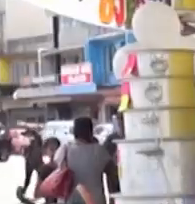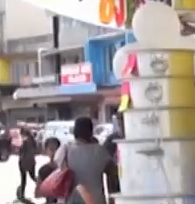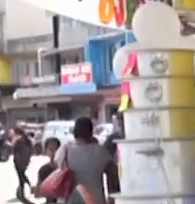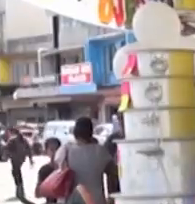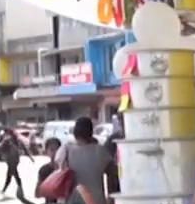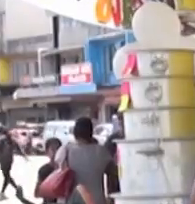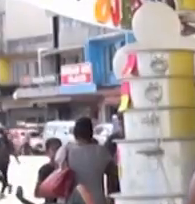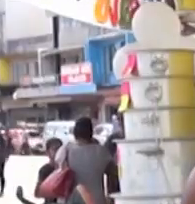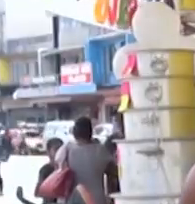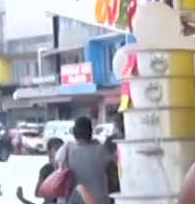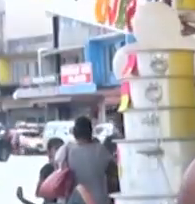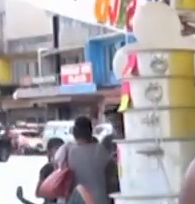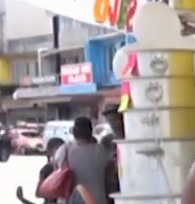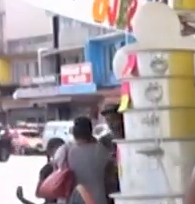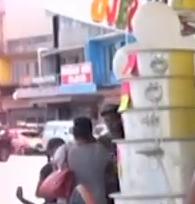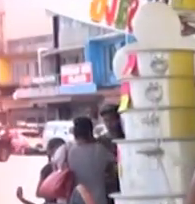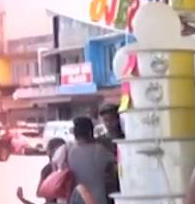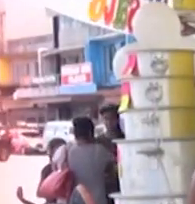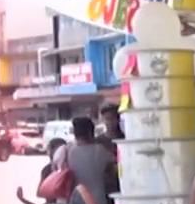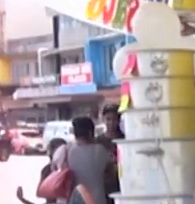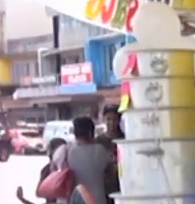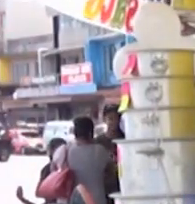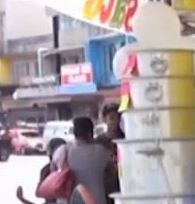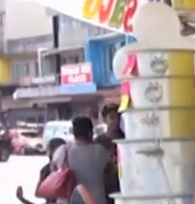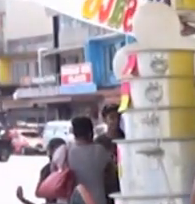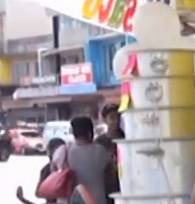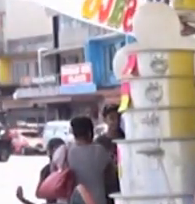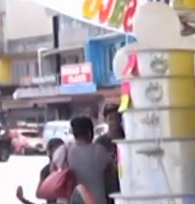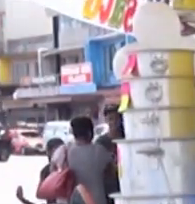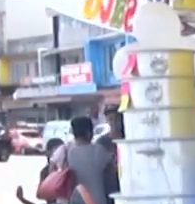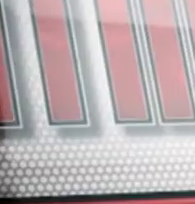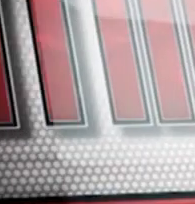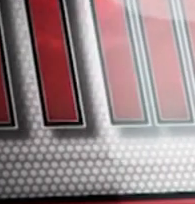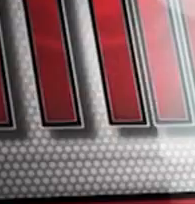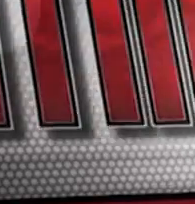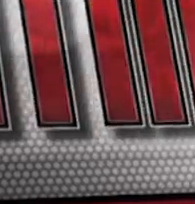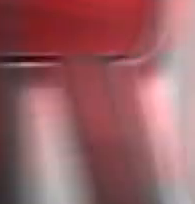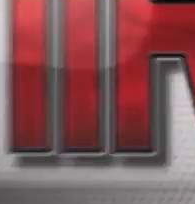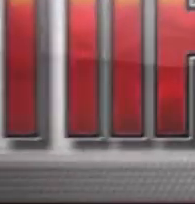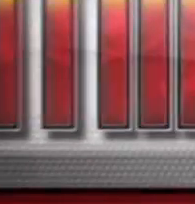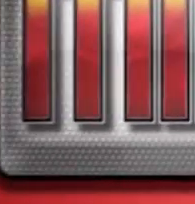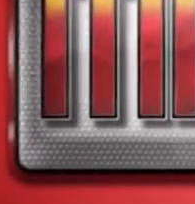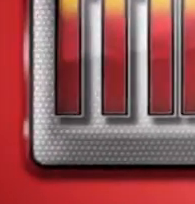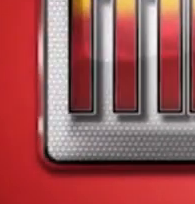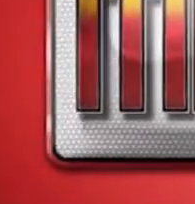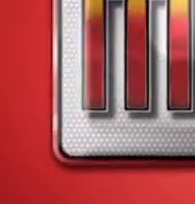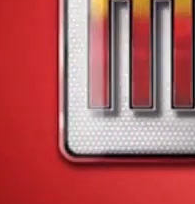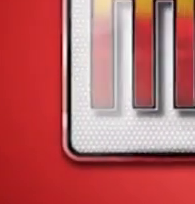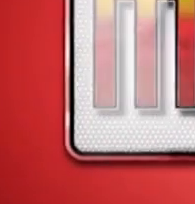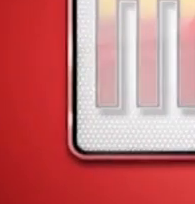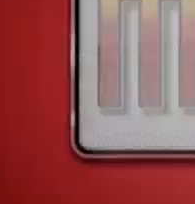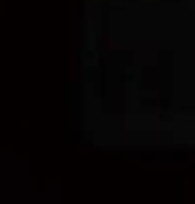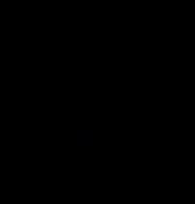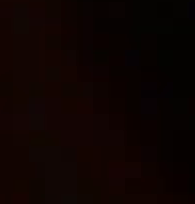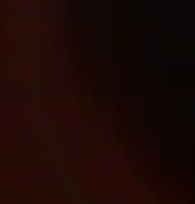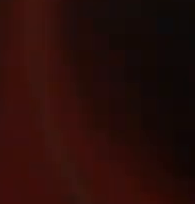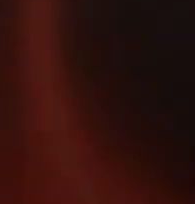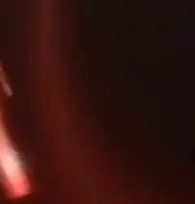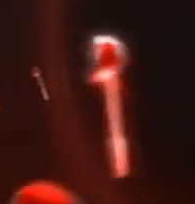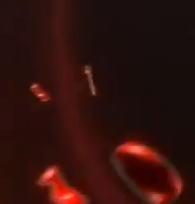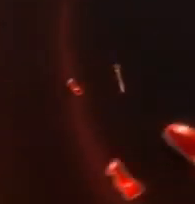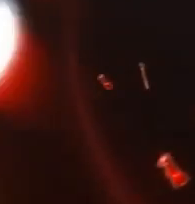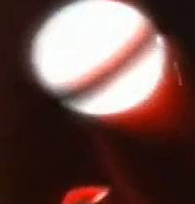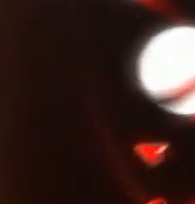My name is Neha and I'm from Kadavi. And Mirchi FM, it's hot. Mirchi FM, it's hot.